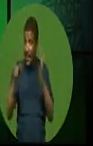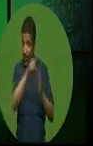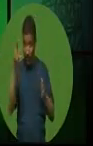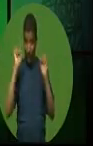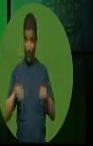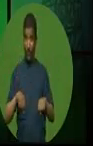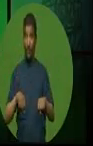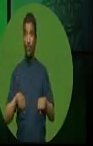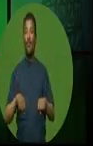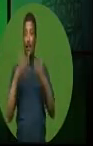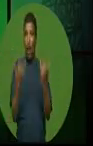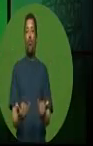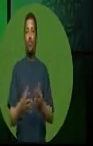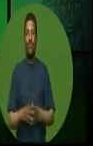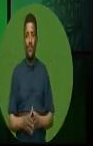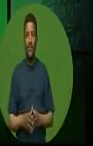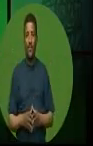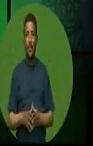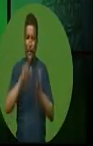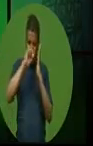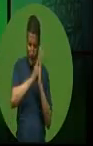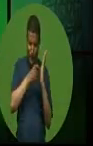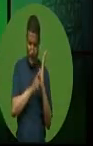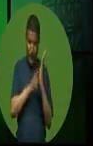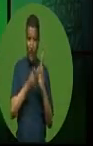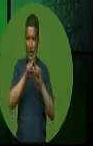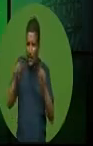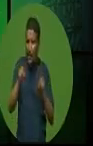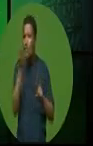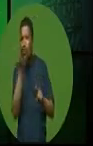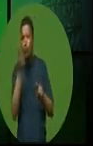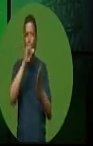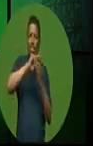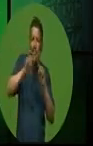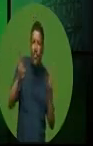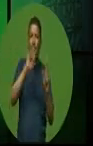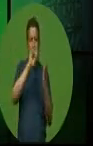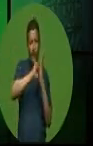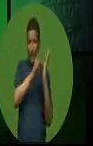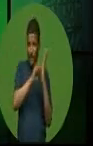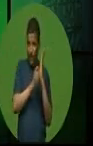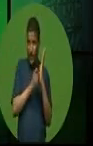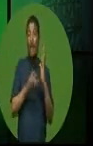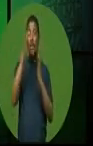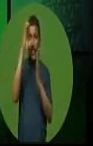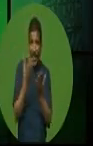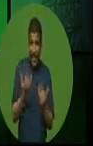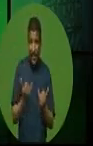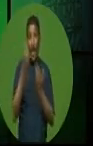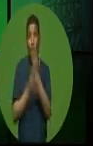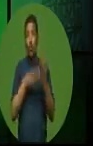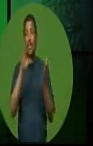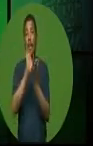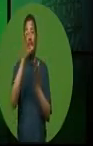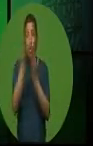you. Now, jot down the difference between current account and capital account,